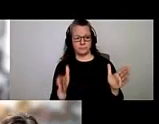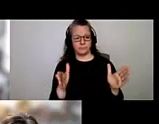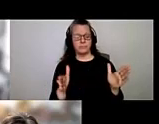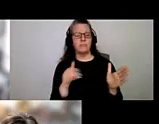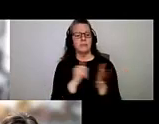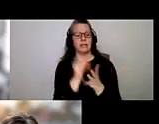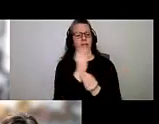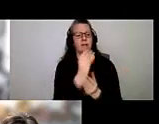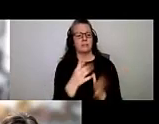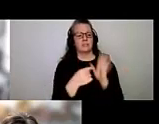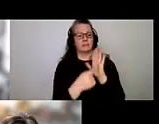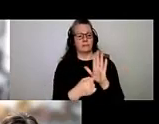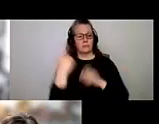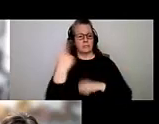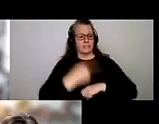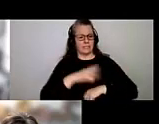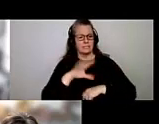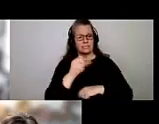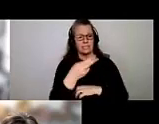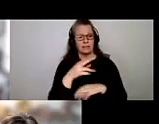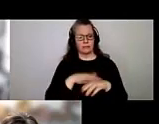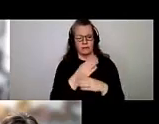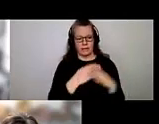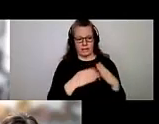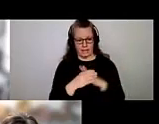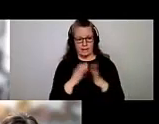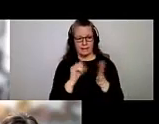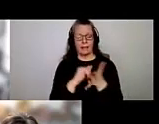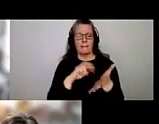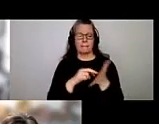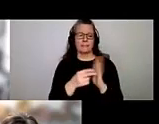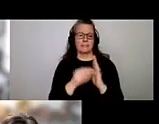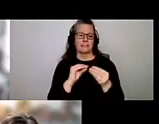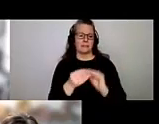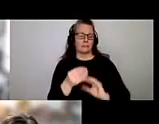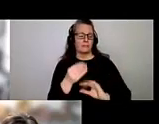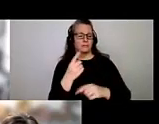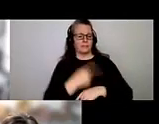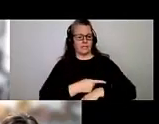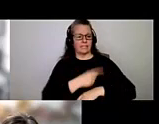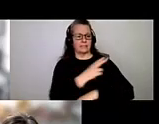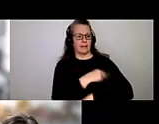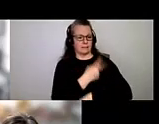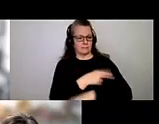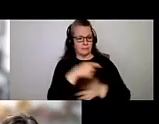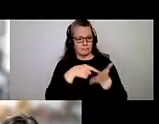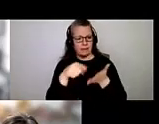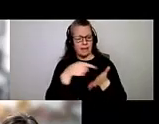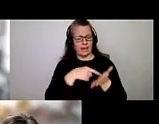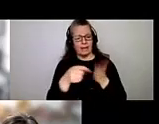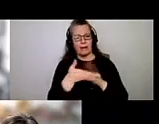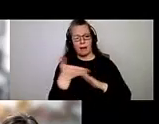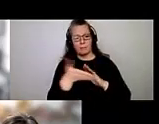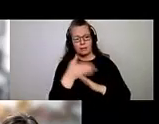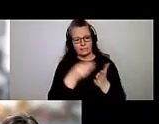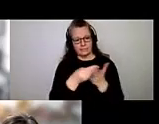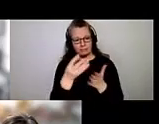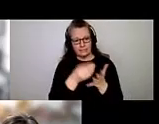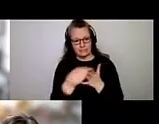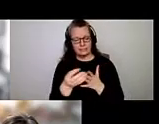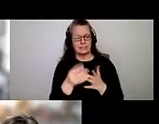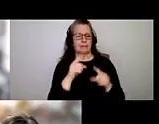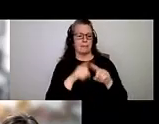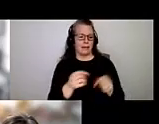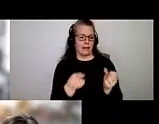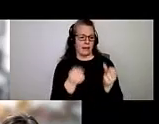days cash on hand, which is the number of days hospitals can continue to pay their operating expenses, given the amount of cash they have available,